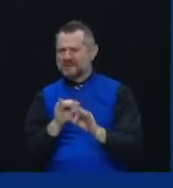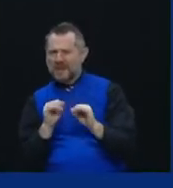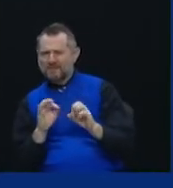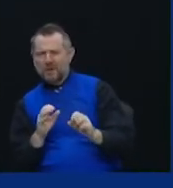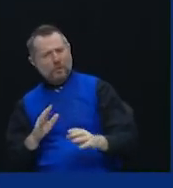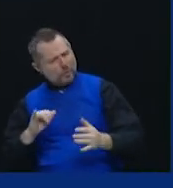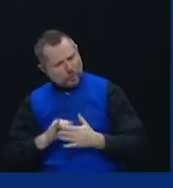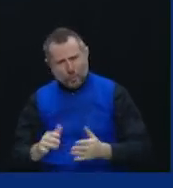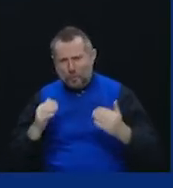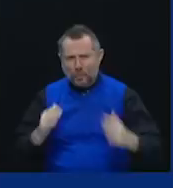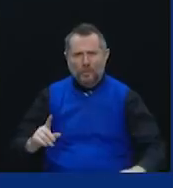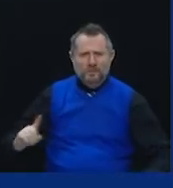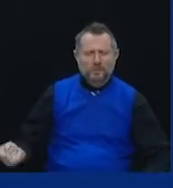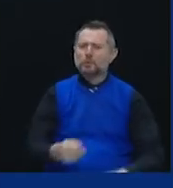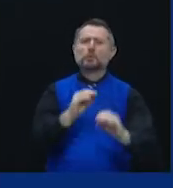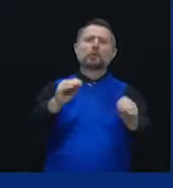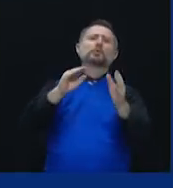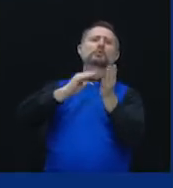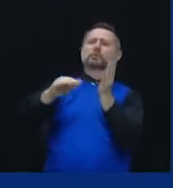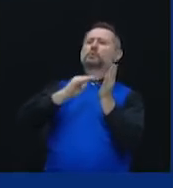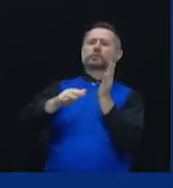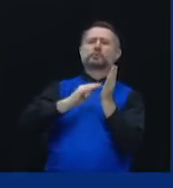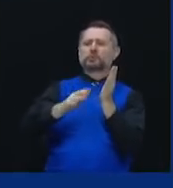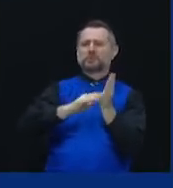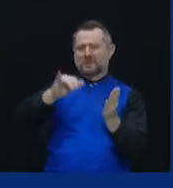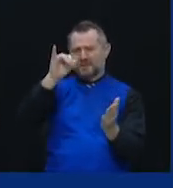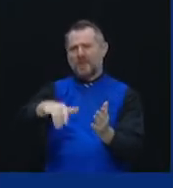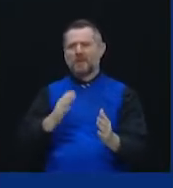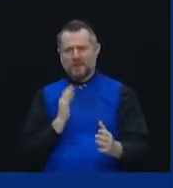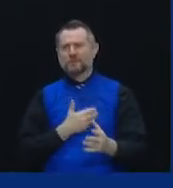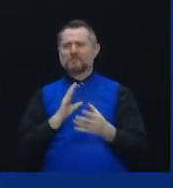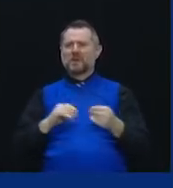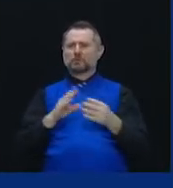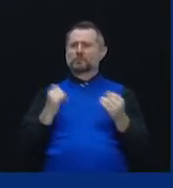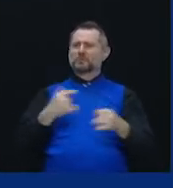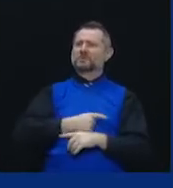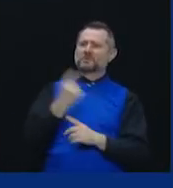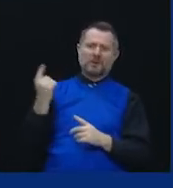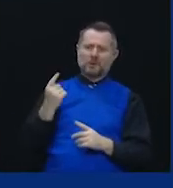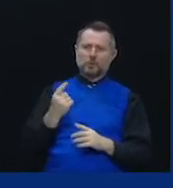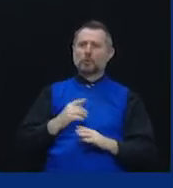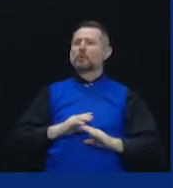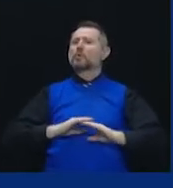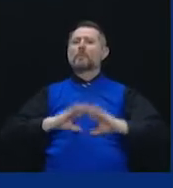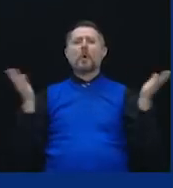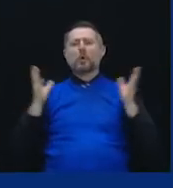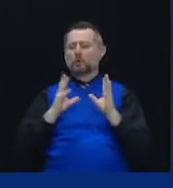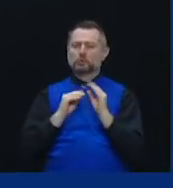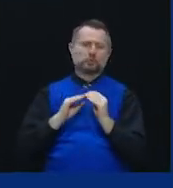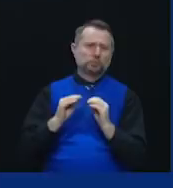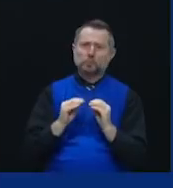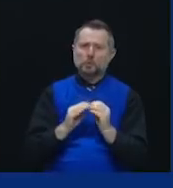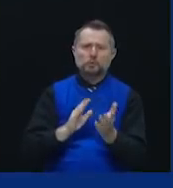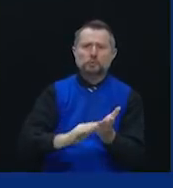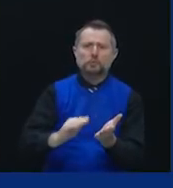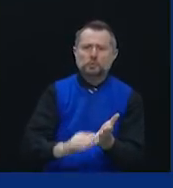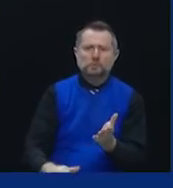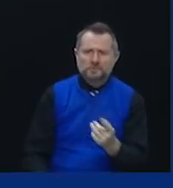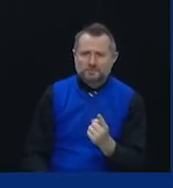No excuses. That's what we're saying today. No more excuses. Last point is